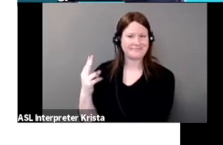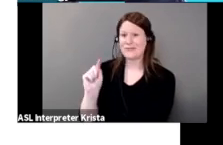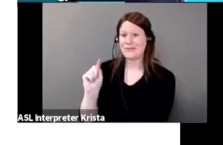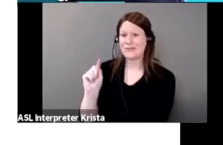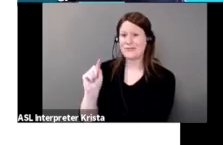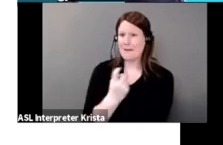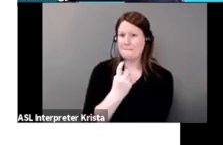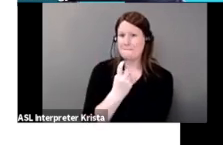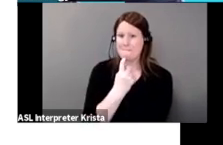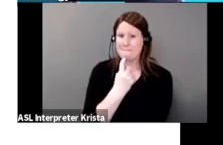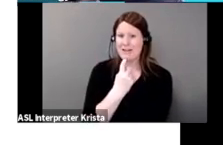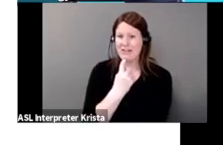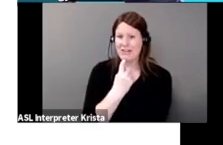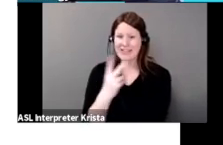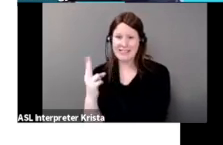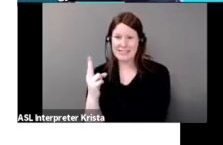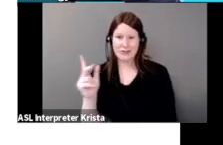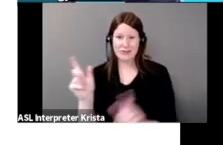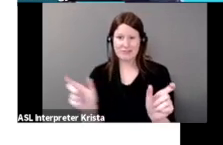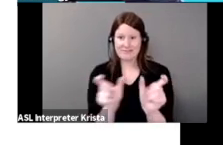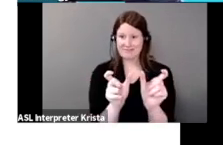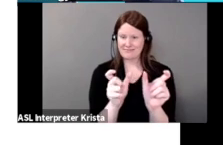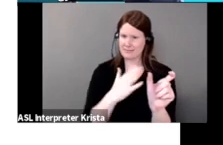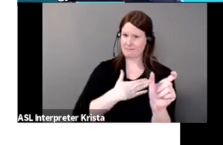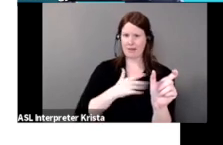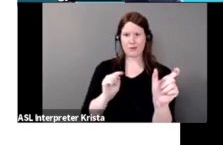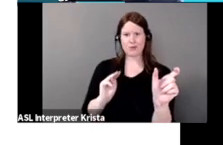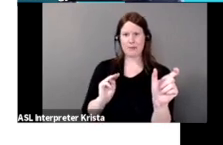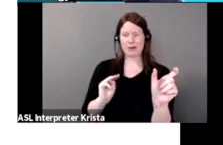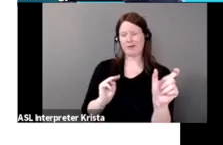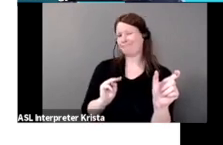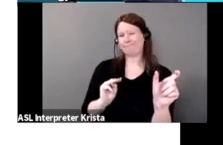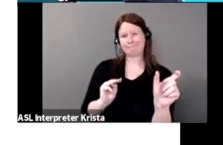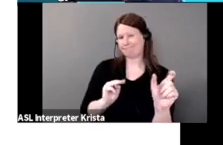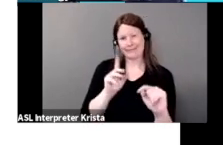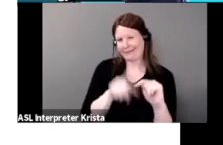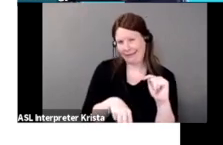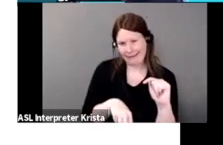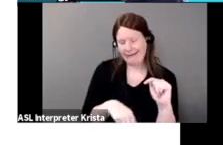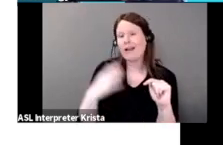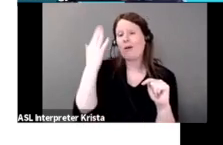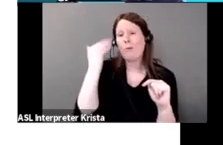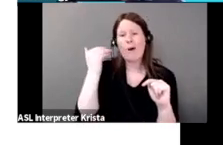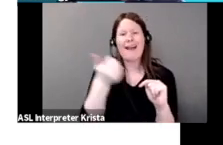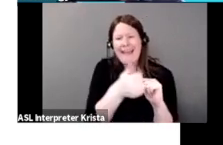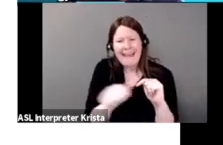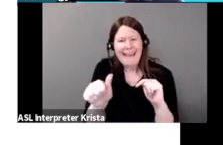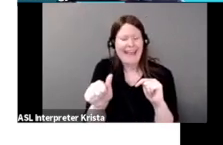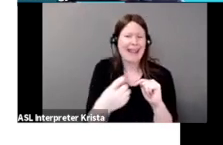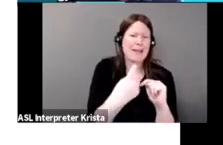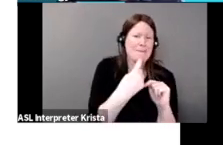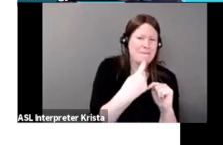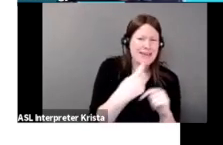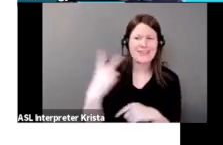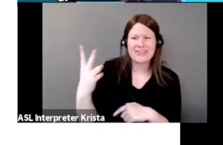scissors, because that's an entirely descriptive phrase that people could use to refer to any kind of metal scissors